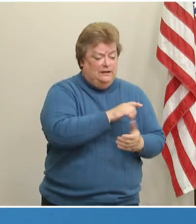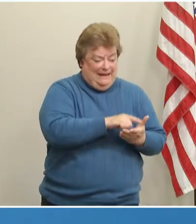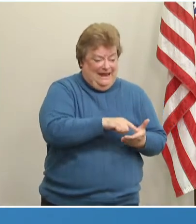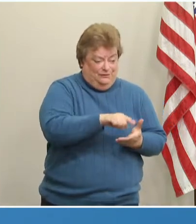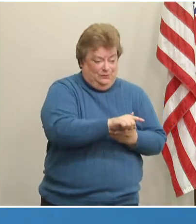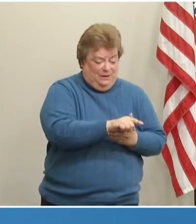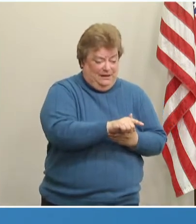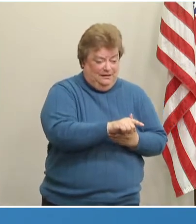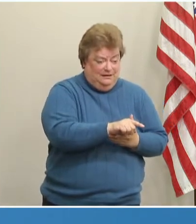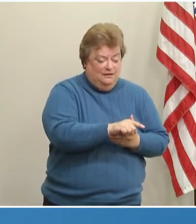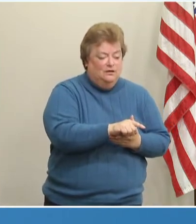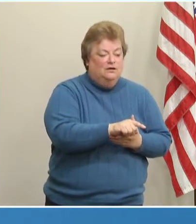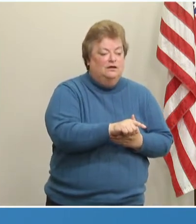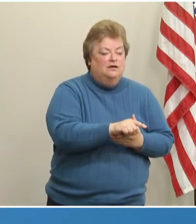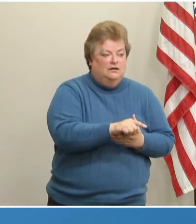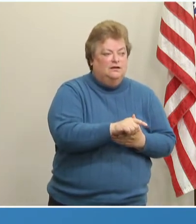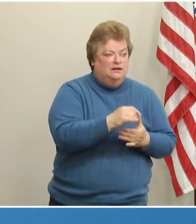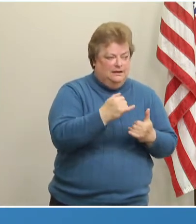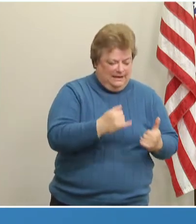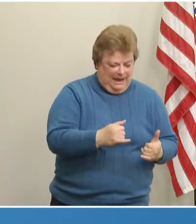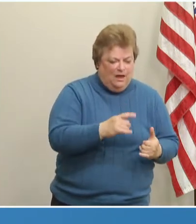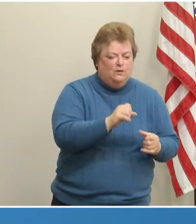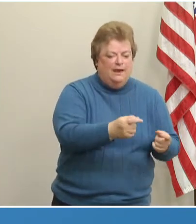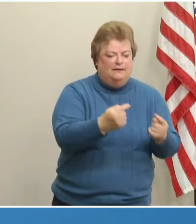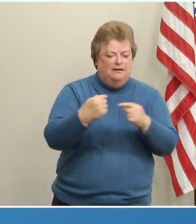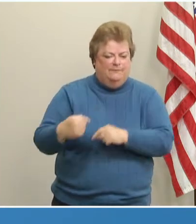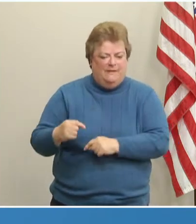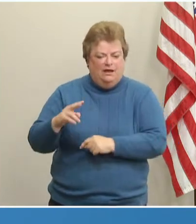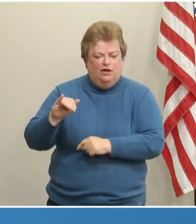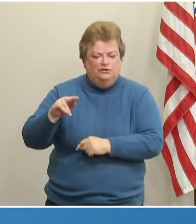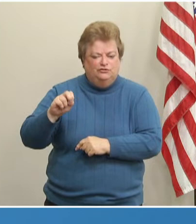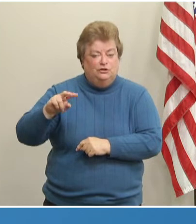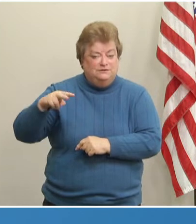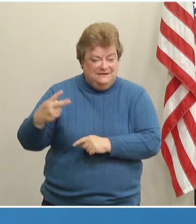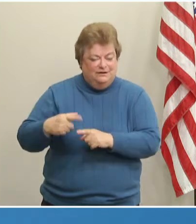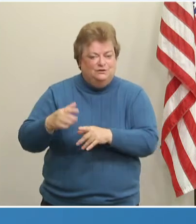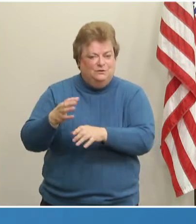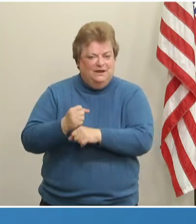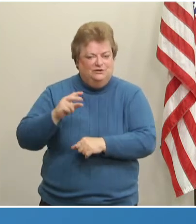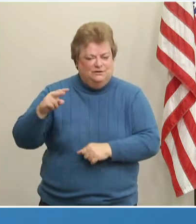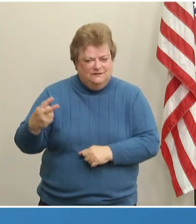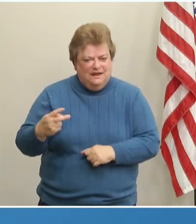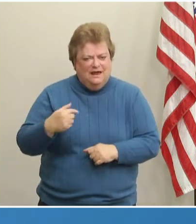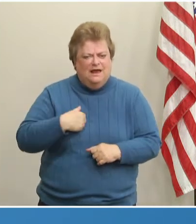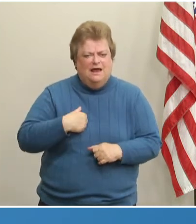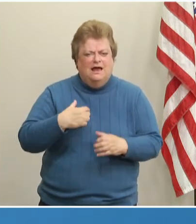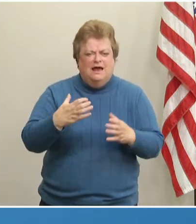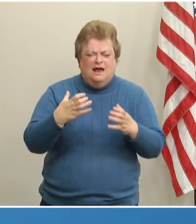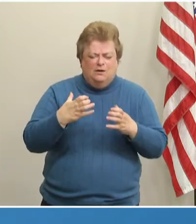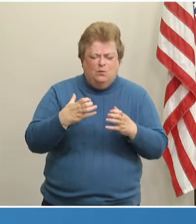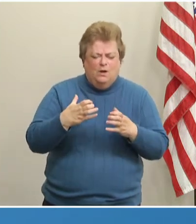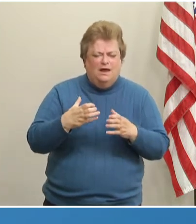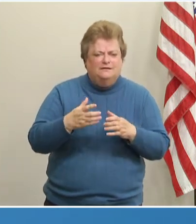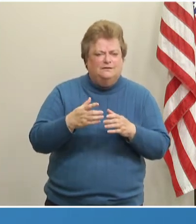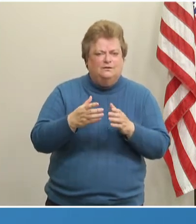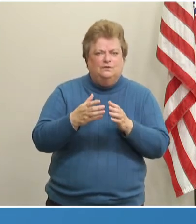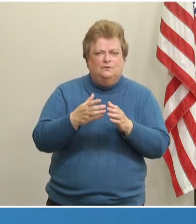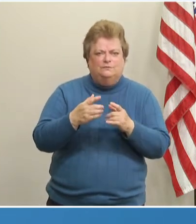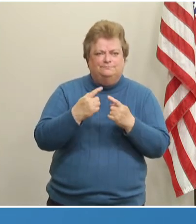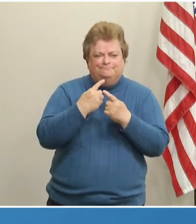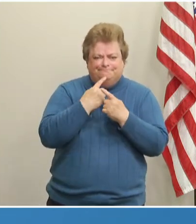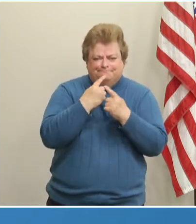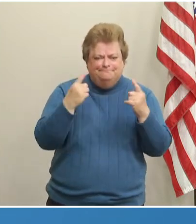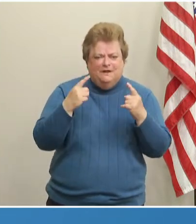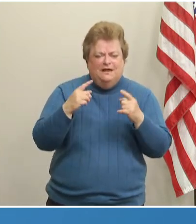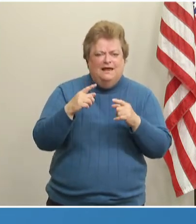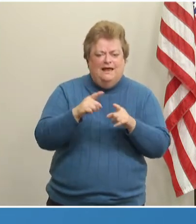week will be available on June the 2nd to receive their second dose. I want to make a special appeal today as part of the